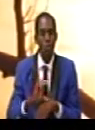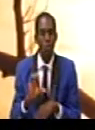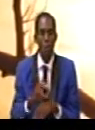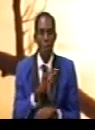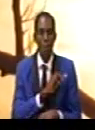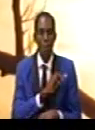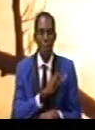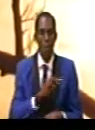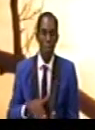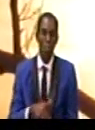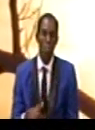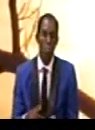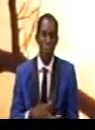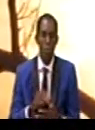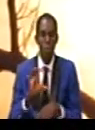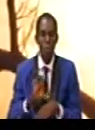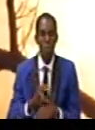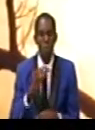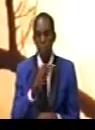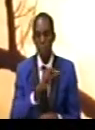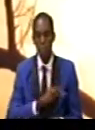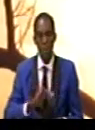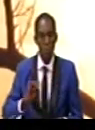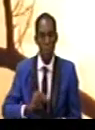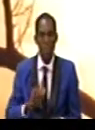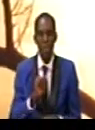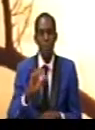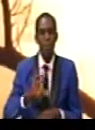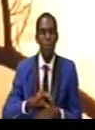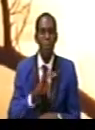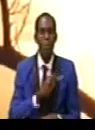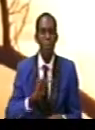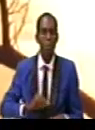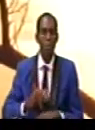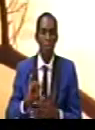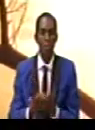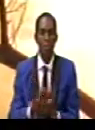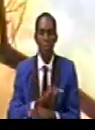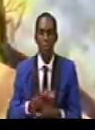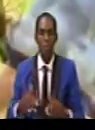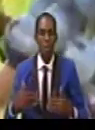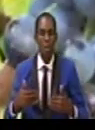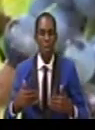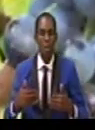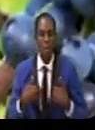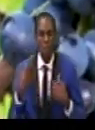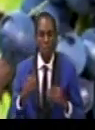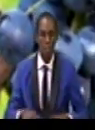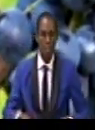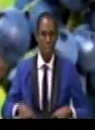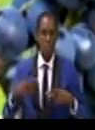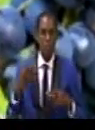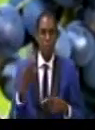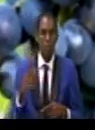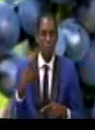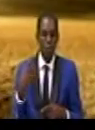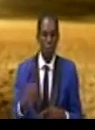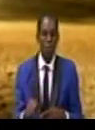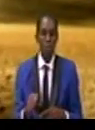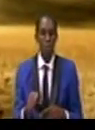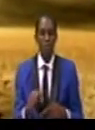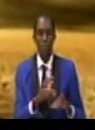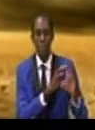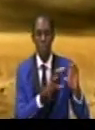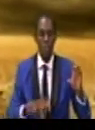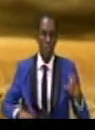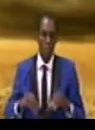member, and a withered church member, a church member that does not have the life of the vine and the life of Christ within him, is cut